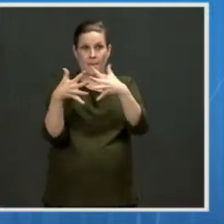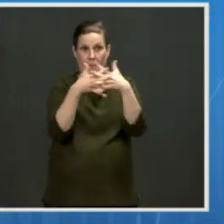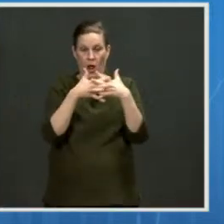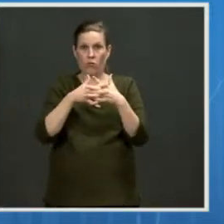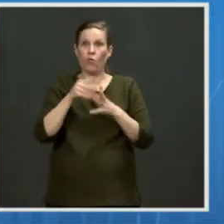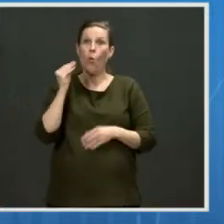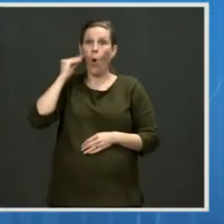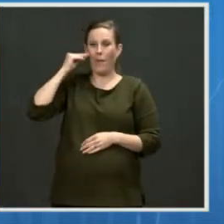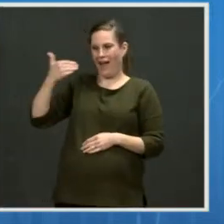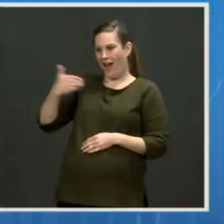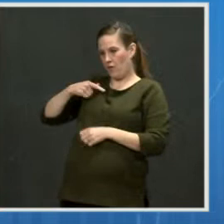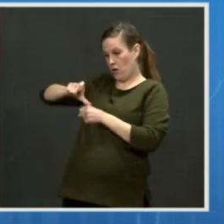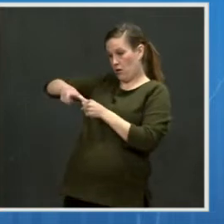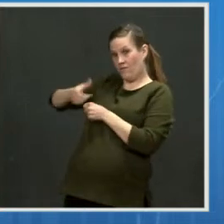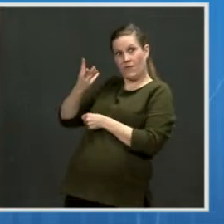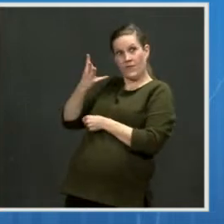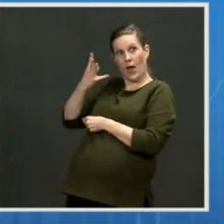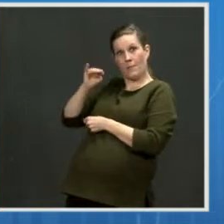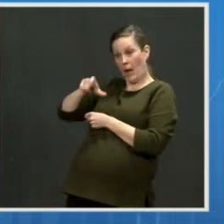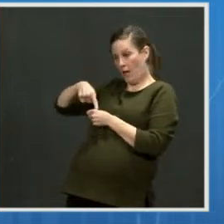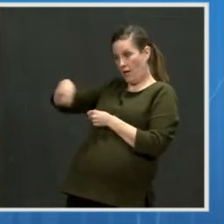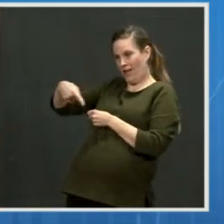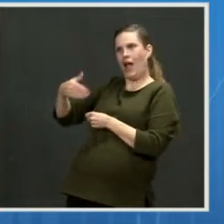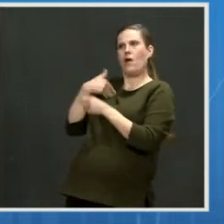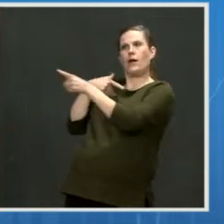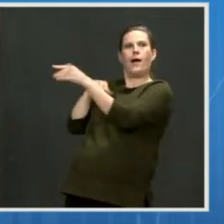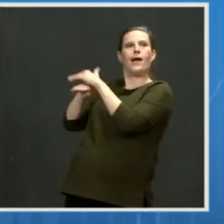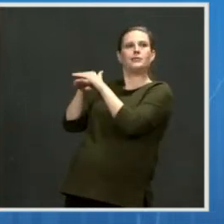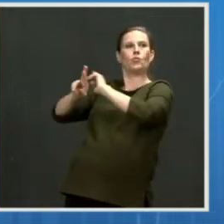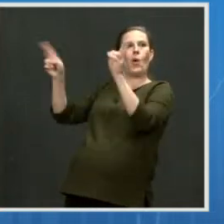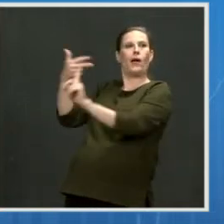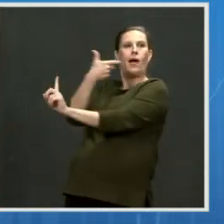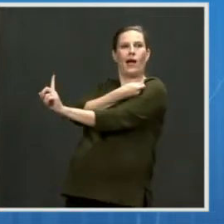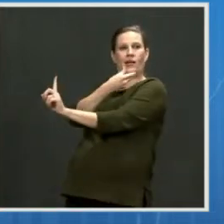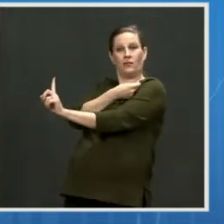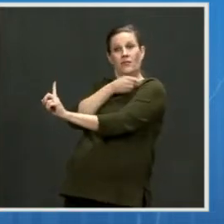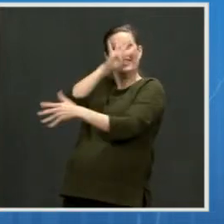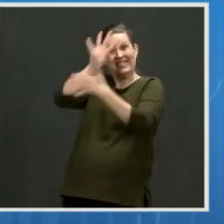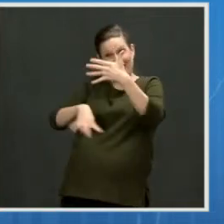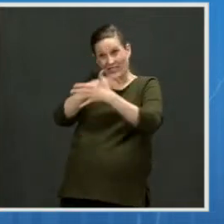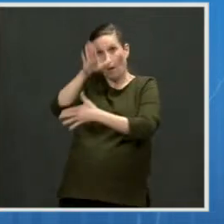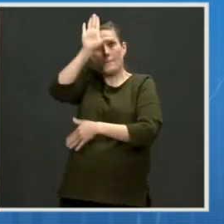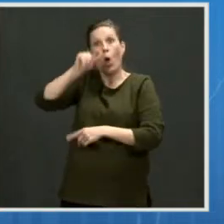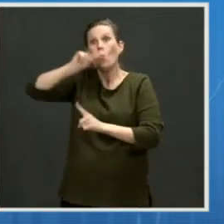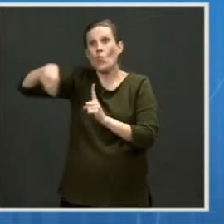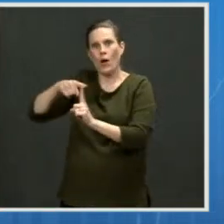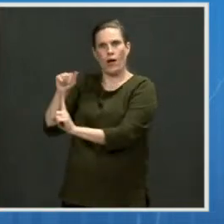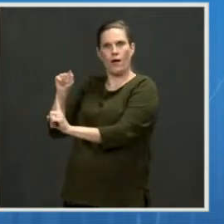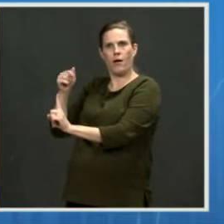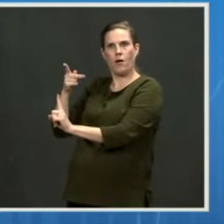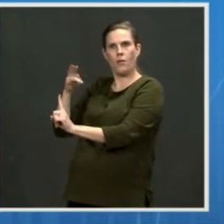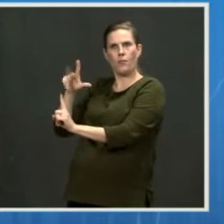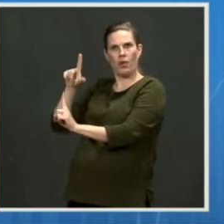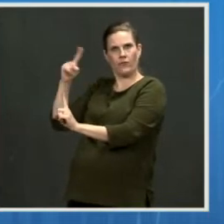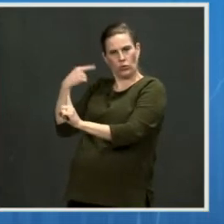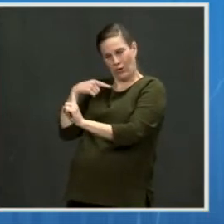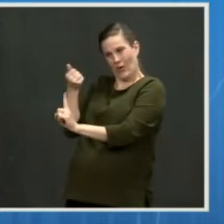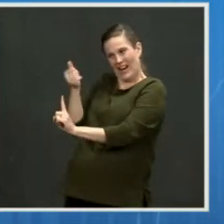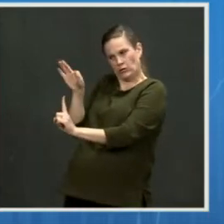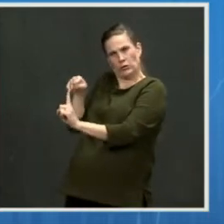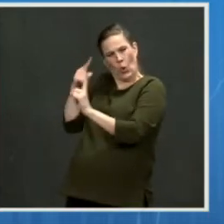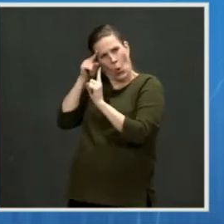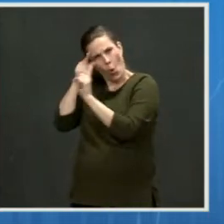by April 19th. And we recognize that 5 miles is still too far for many Americans. And that is why we